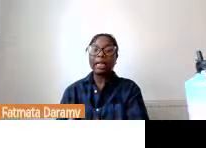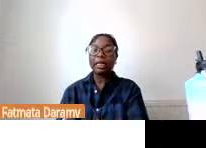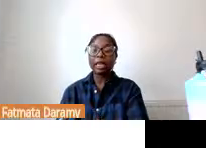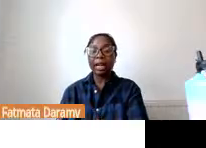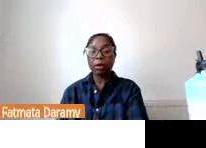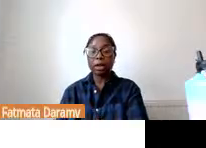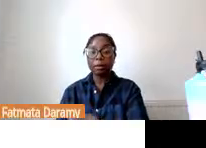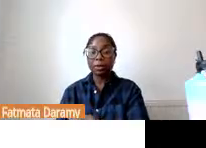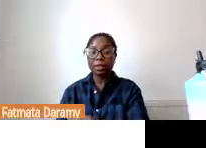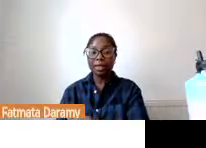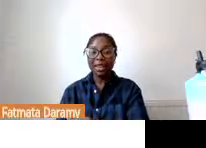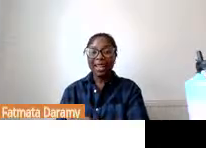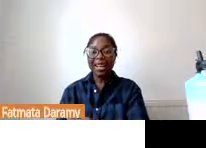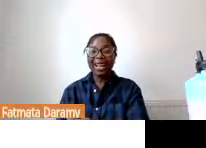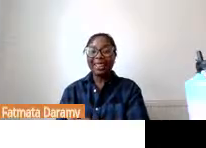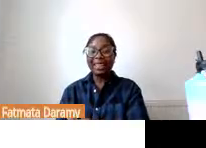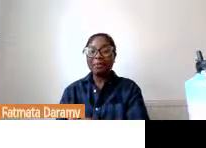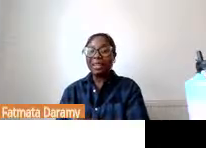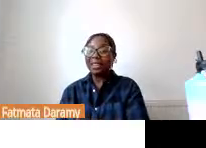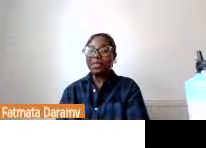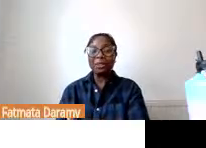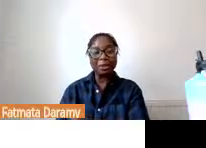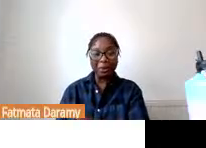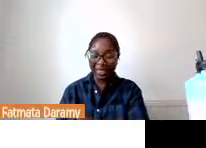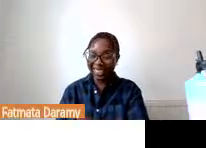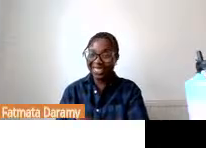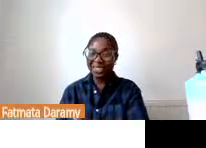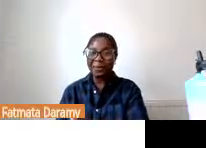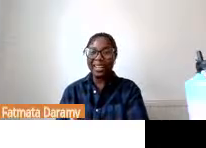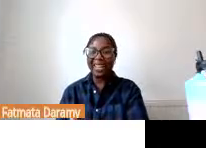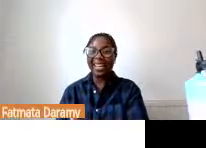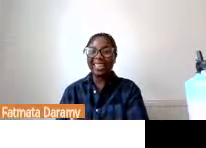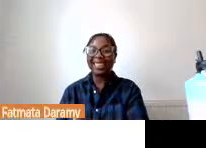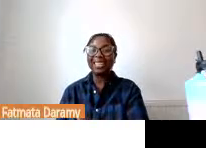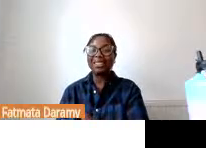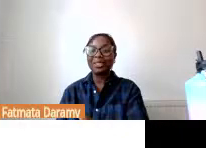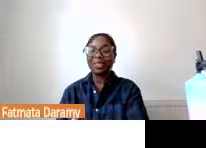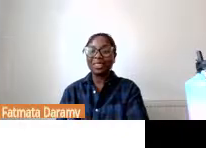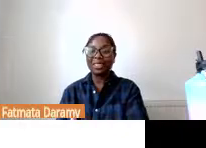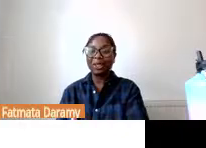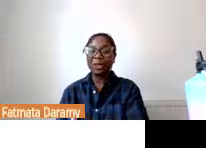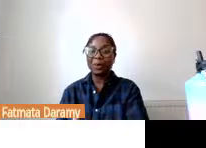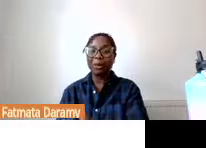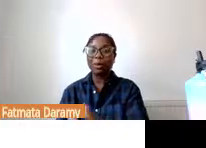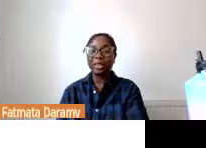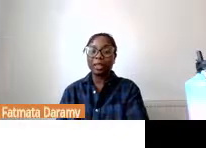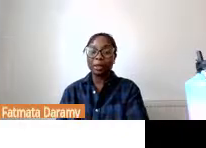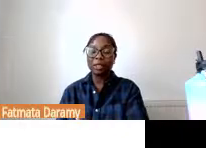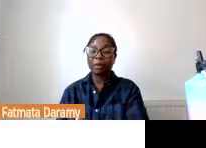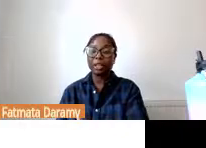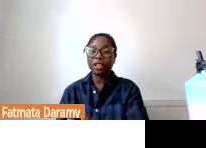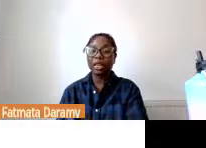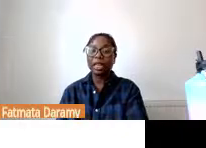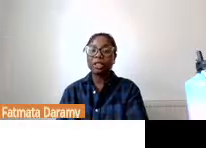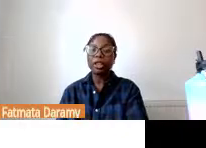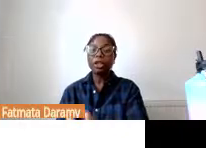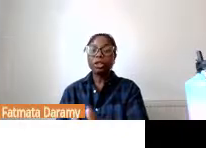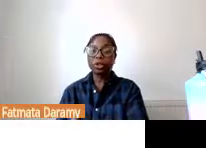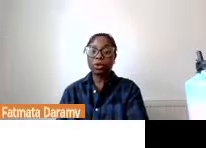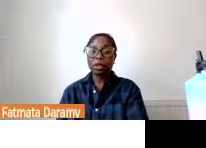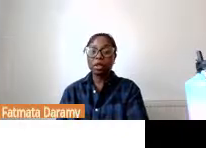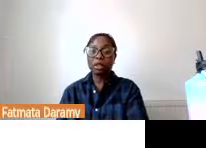education and outcomes. I then made another switch where I then started doing widening participation